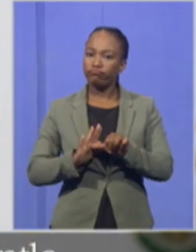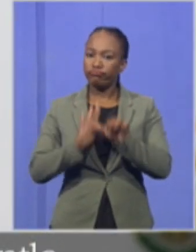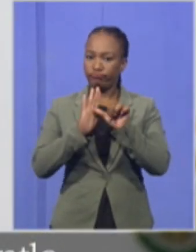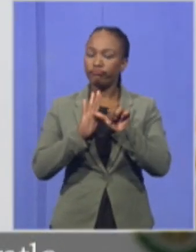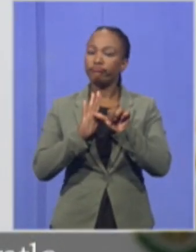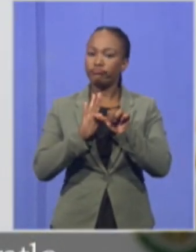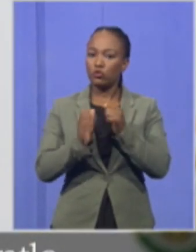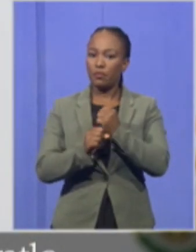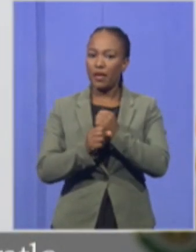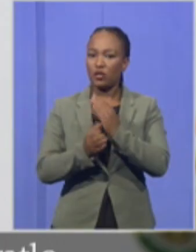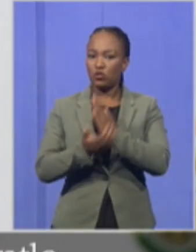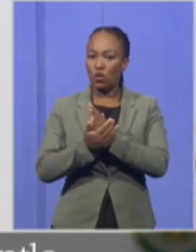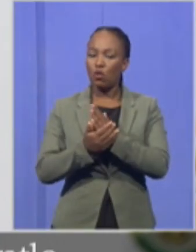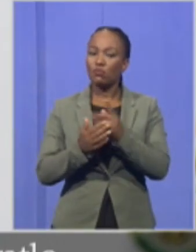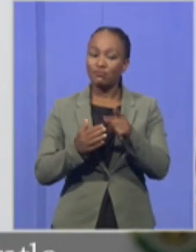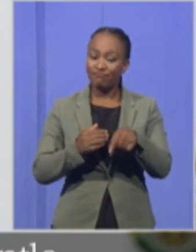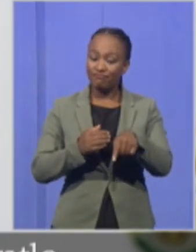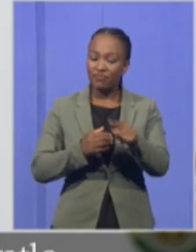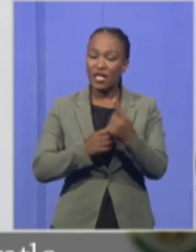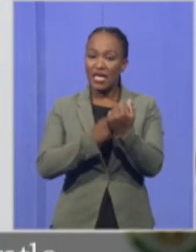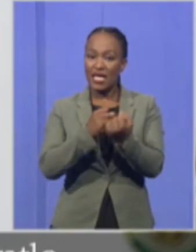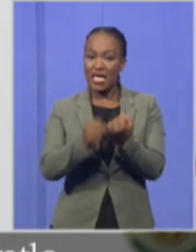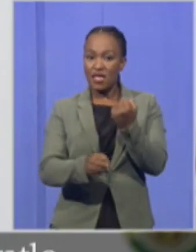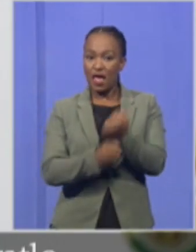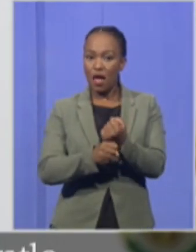gore ngwaga wa dithuto o tswelela sentle ntle le